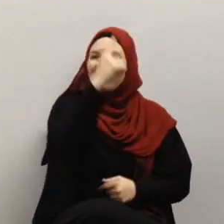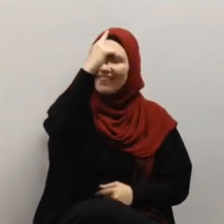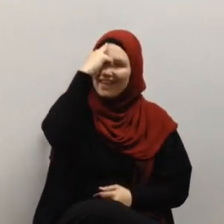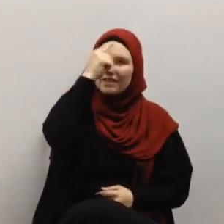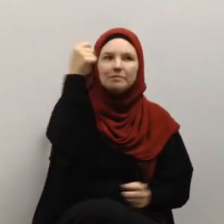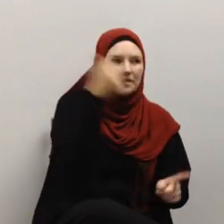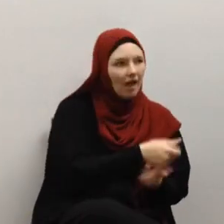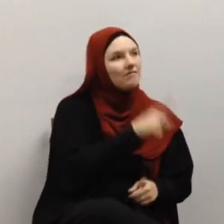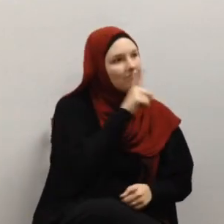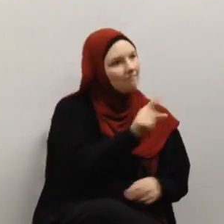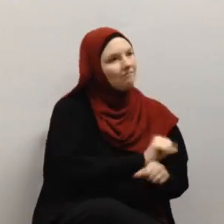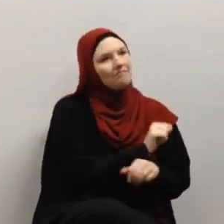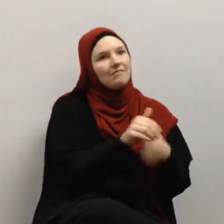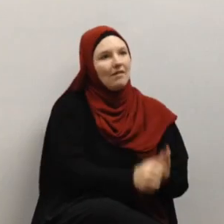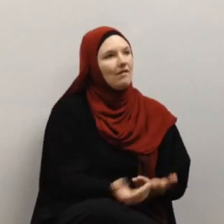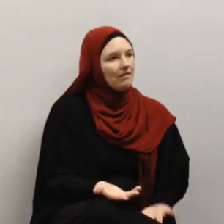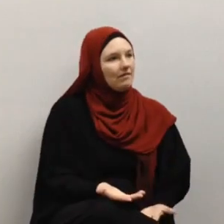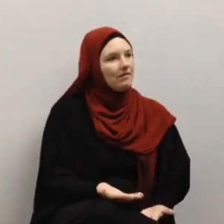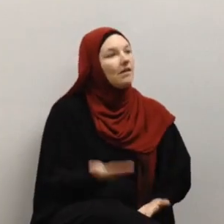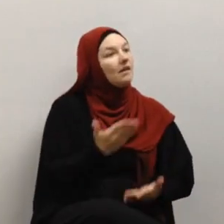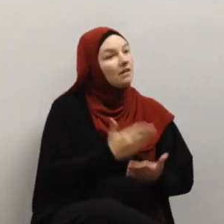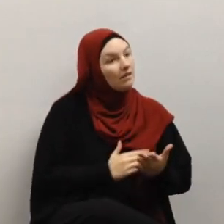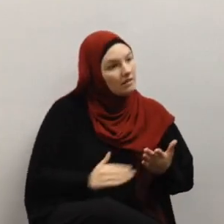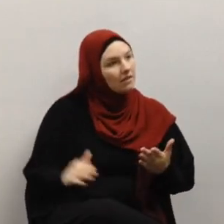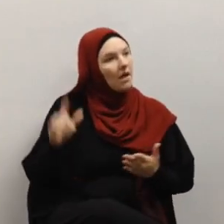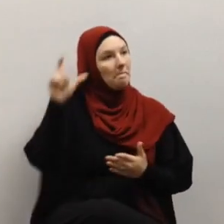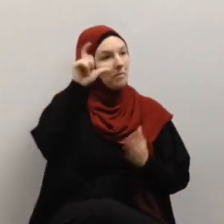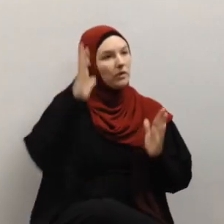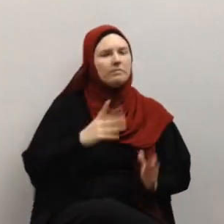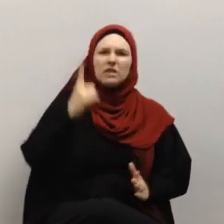Some Muslims think they are guided.